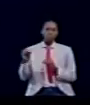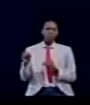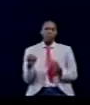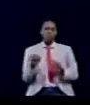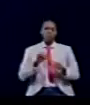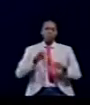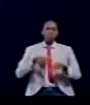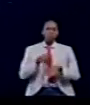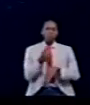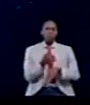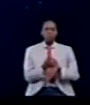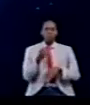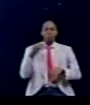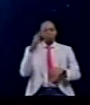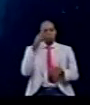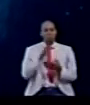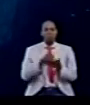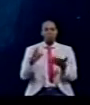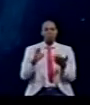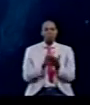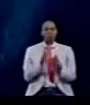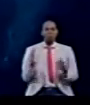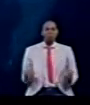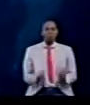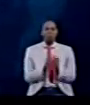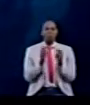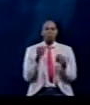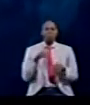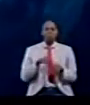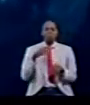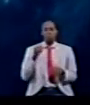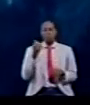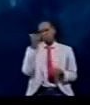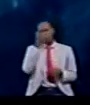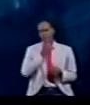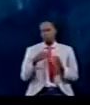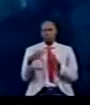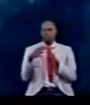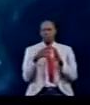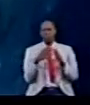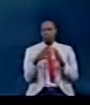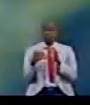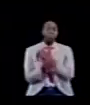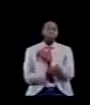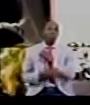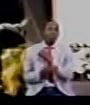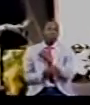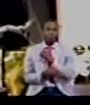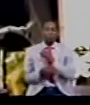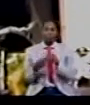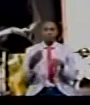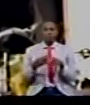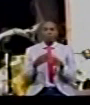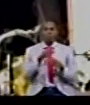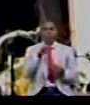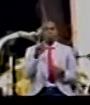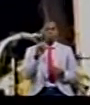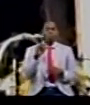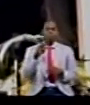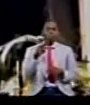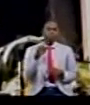them in the mighty name of Jesus. In Jesus' name, we have prayed.